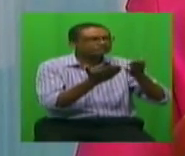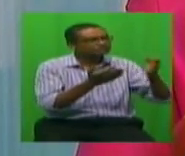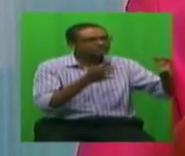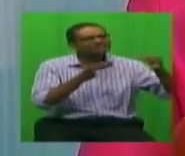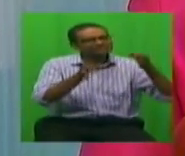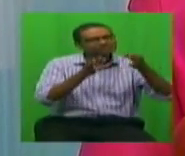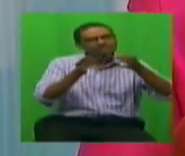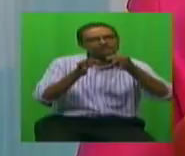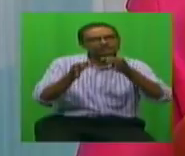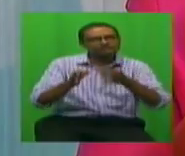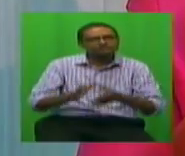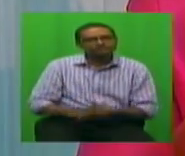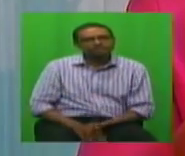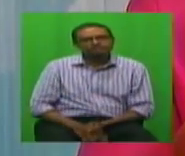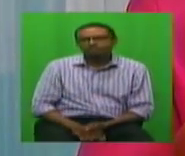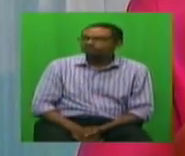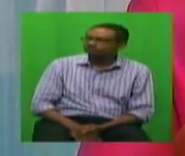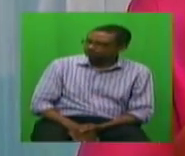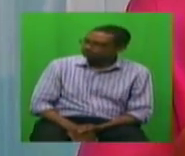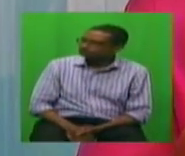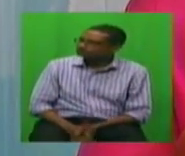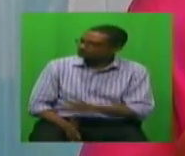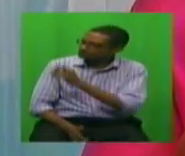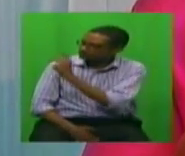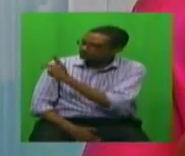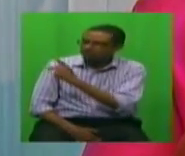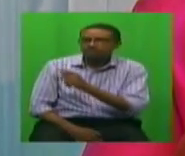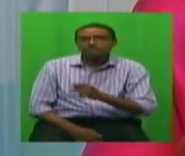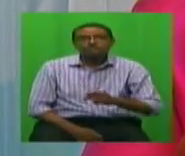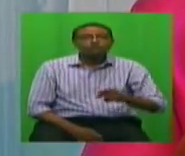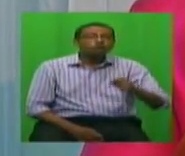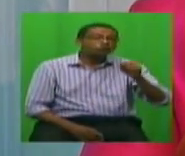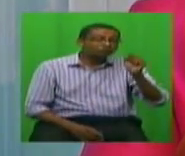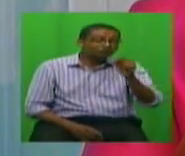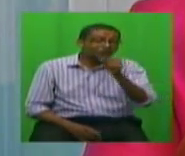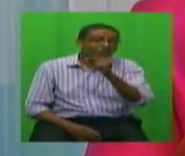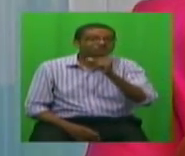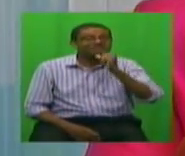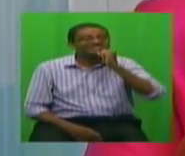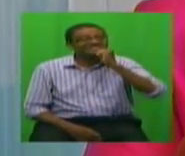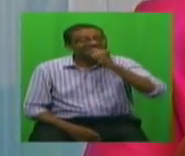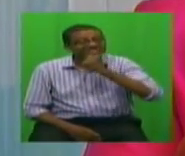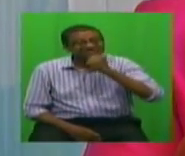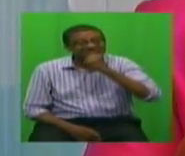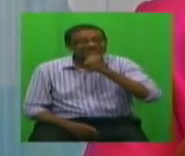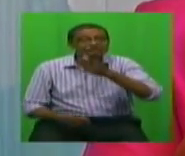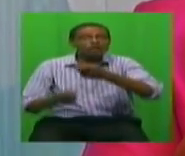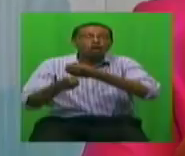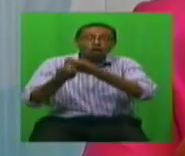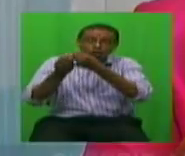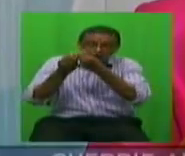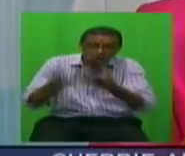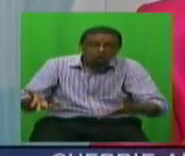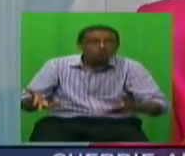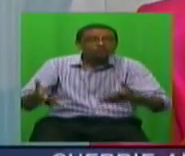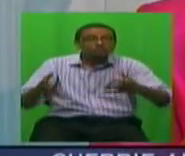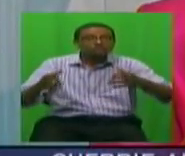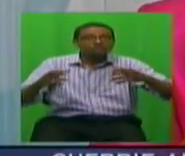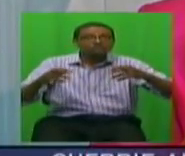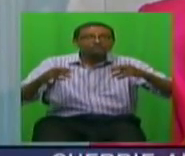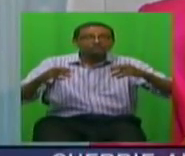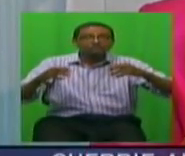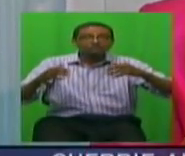current circumstances. In terms of persons who would have suffered damage or loss of their appliances and furniture, it's a maximum